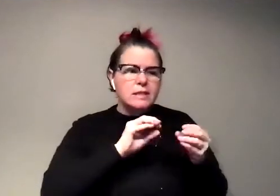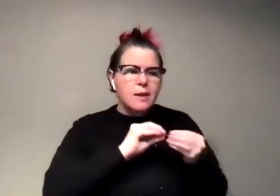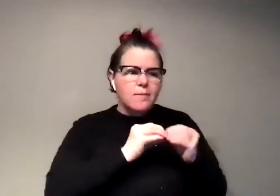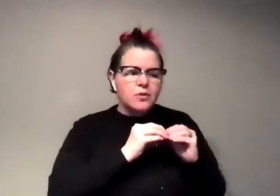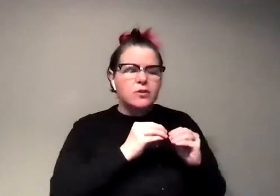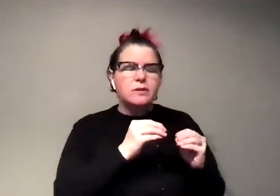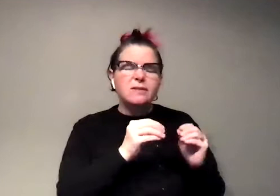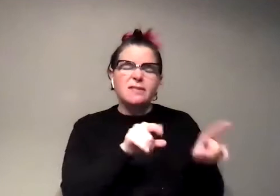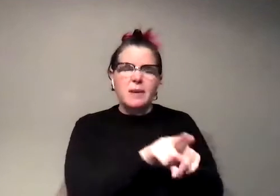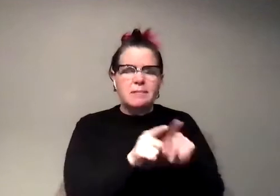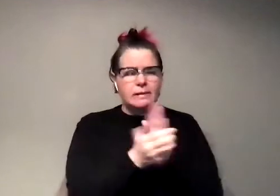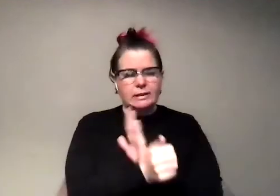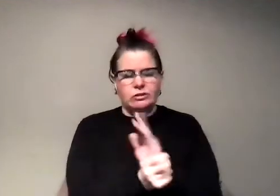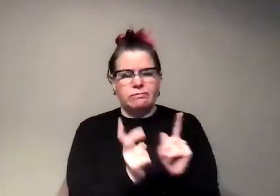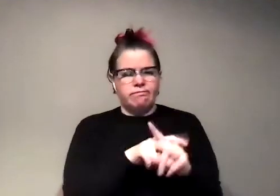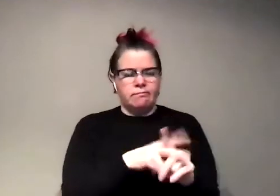skills,